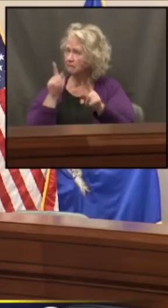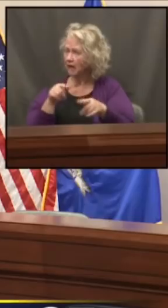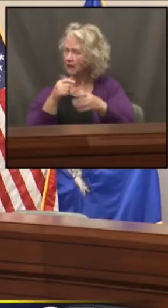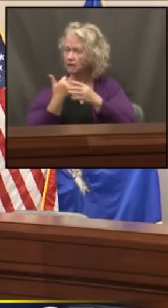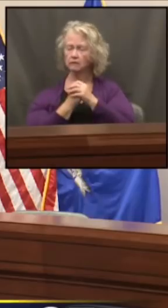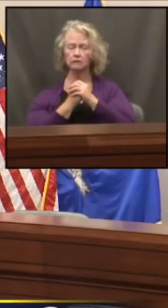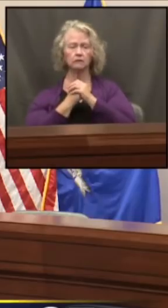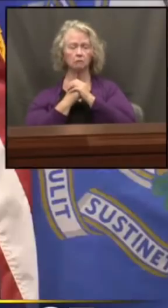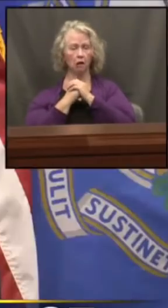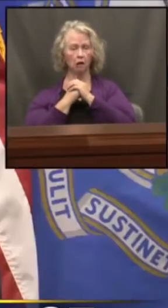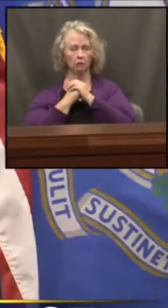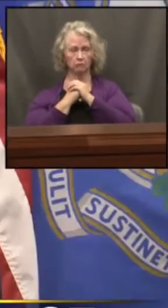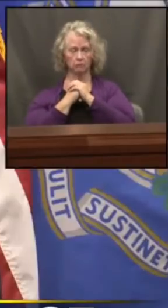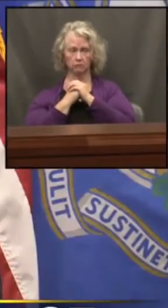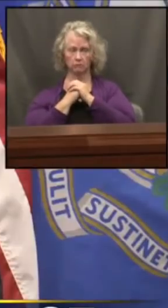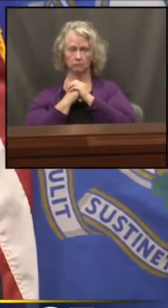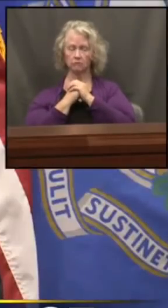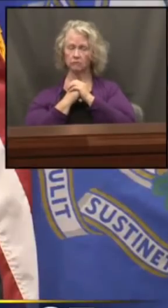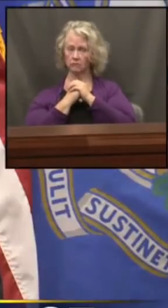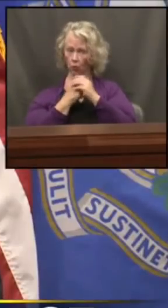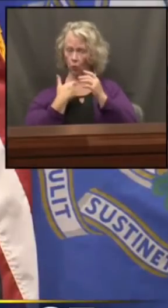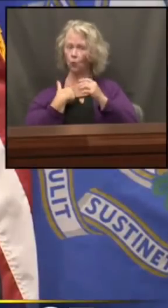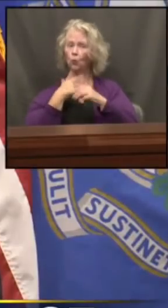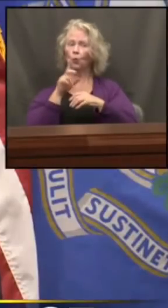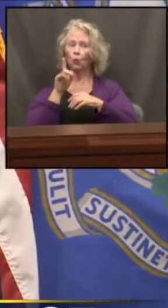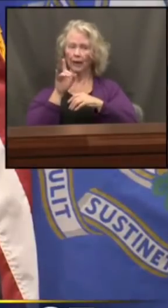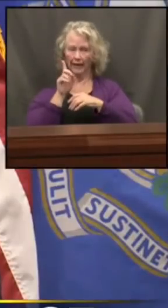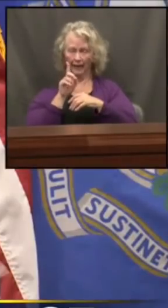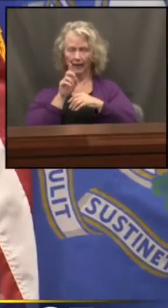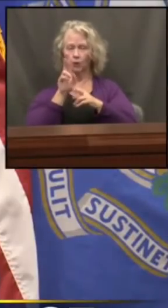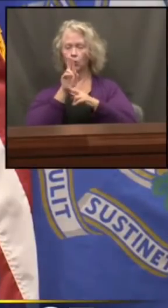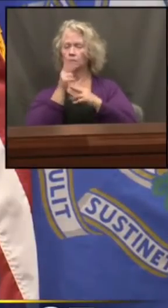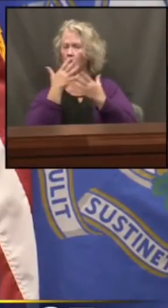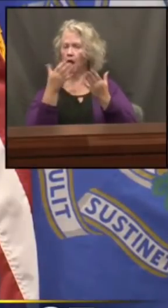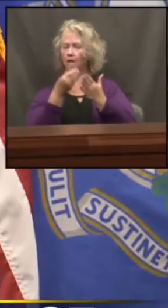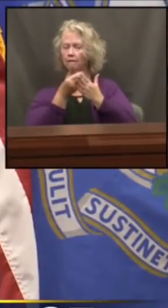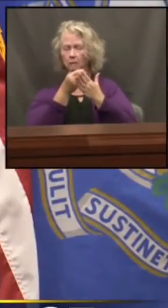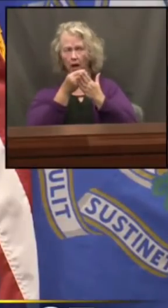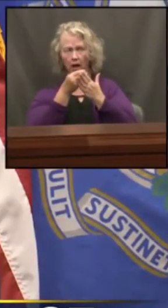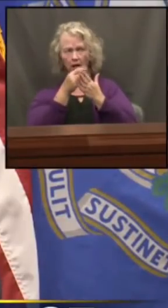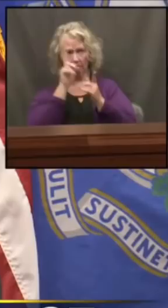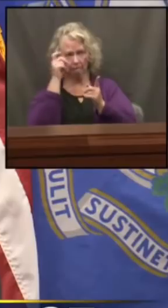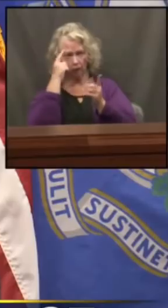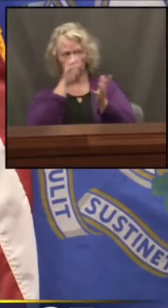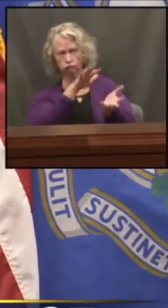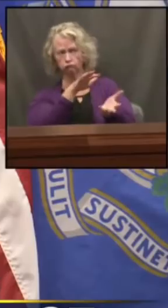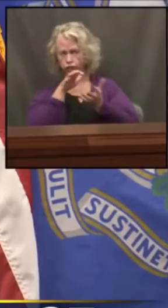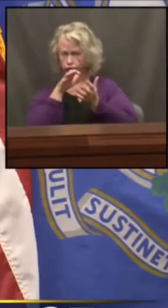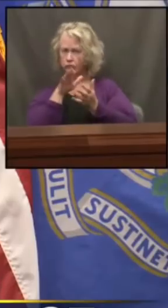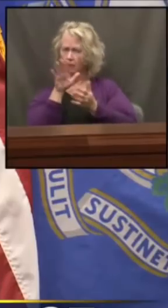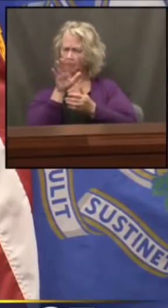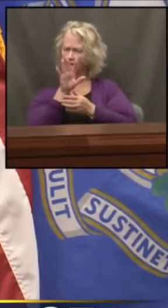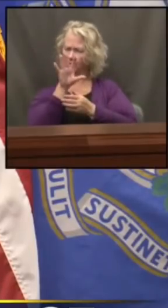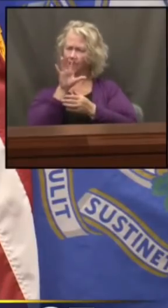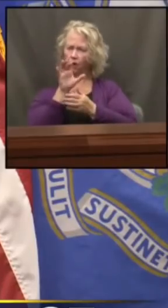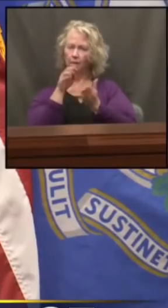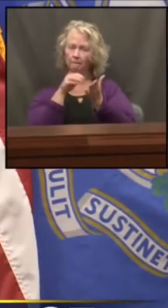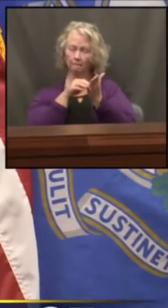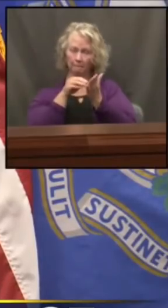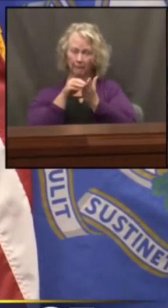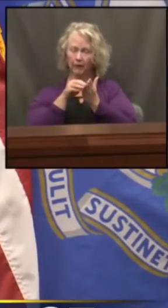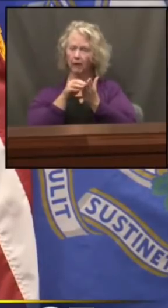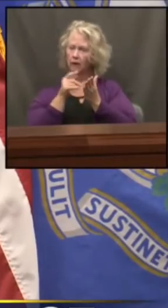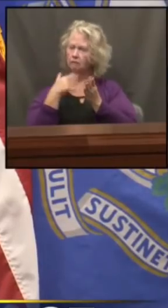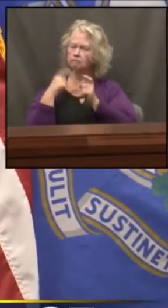Yes, I mean, we've used a lot of our ARPA resources, the federal resources. About $500 million have gone to